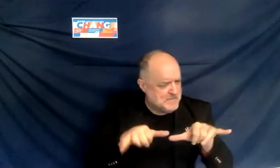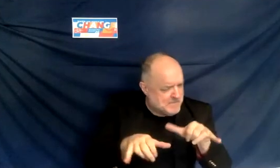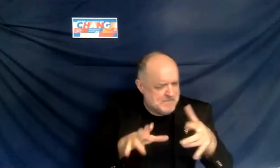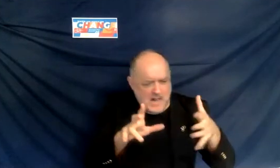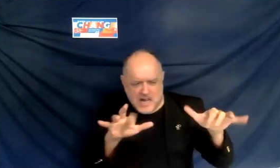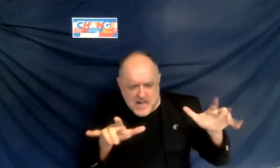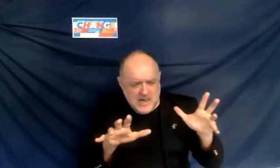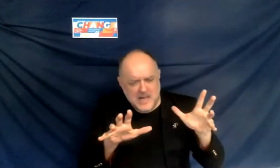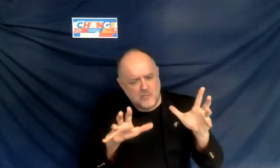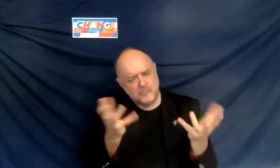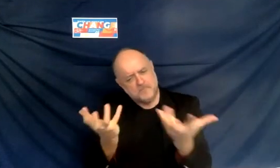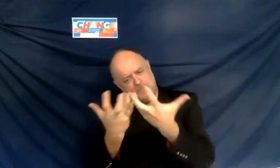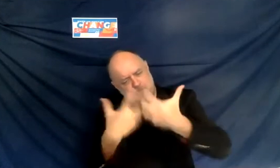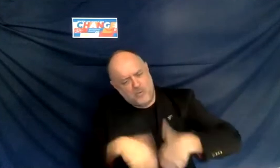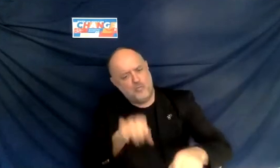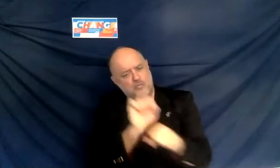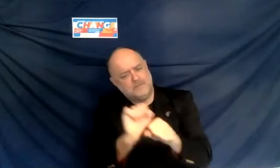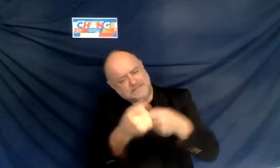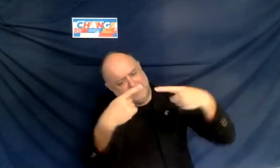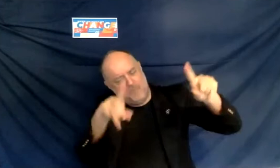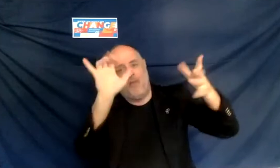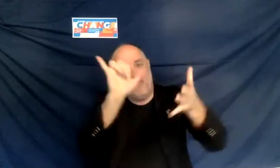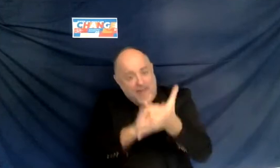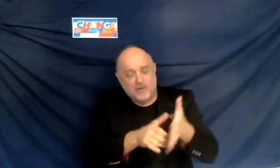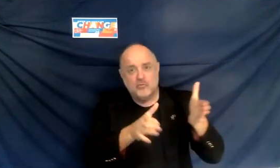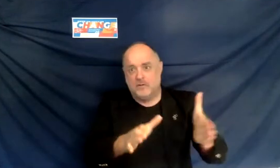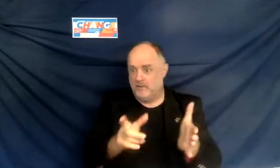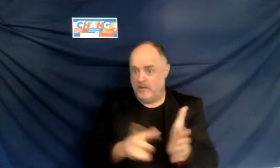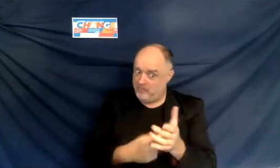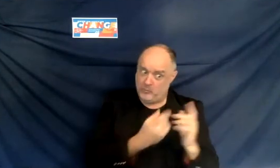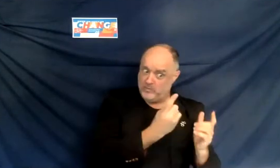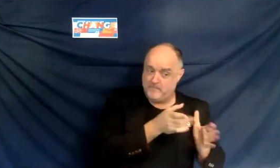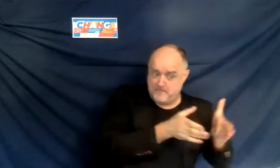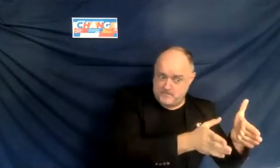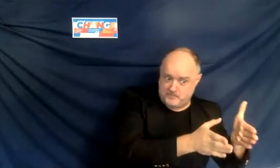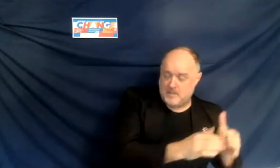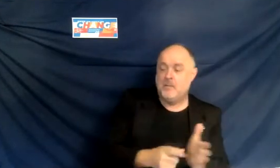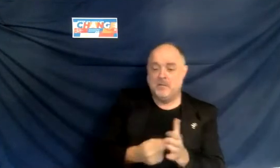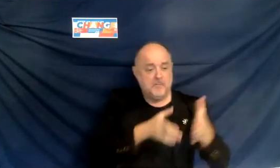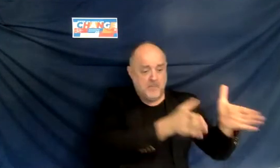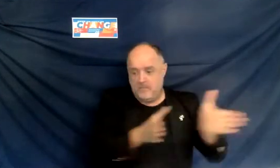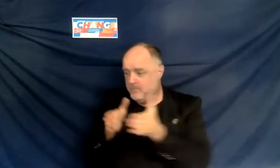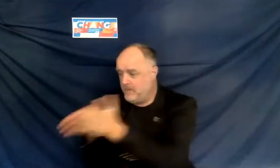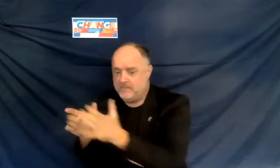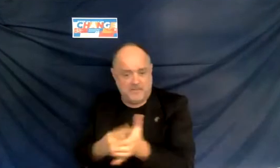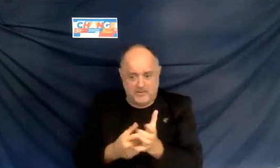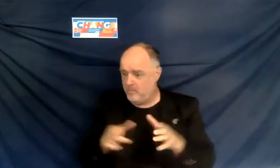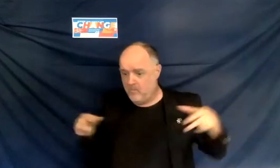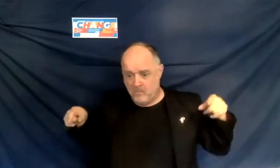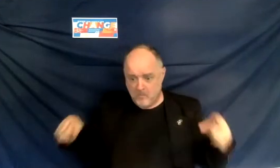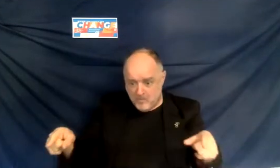that works for that specific street. So in some cases, it's one-way cycle tracks on both sides. In other cases, it's bidirectional on both sides. Sometimes